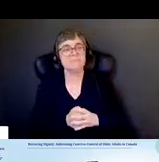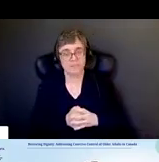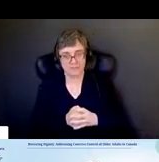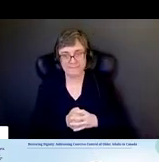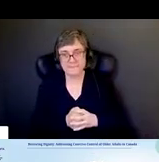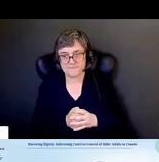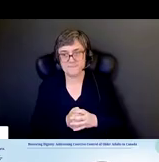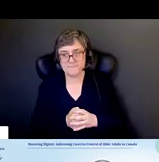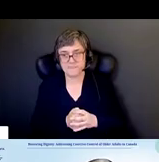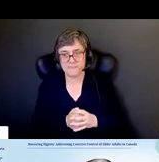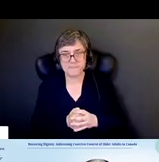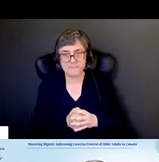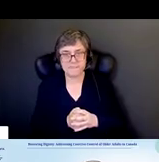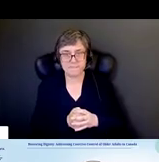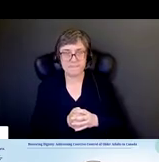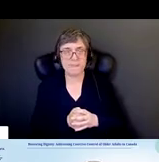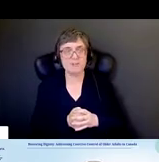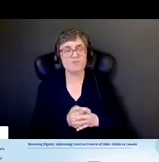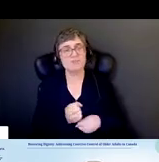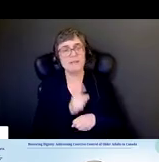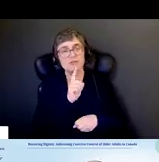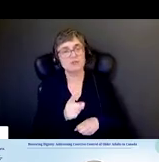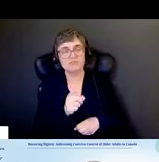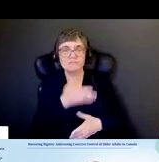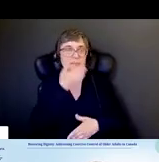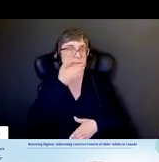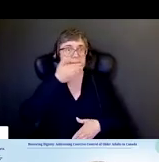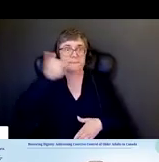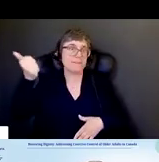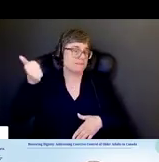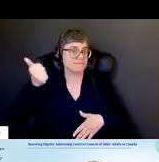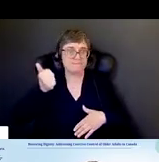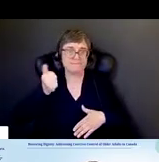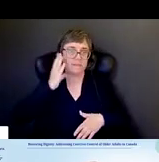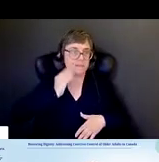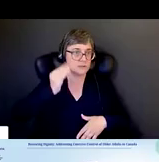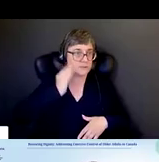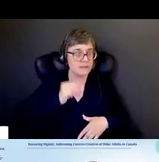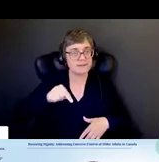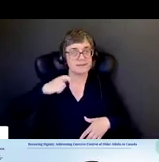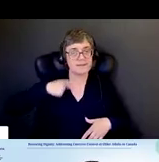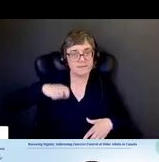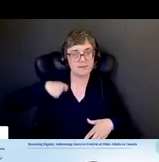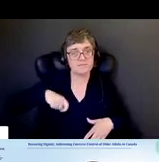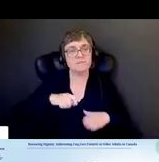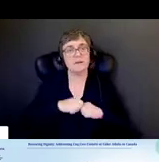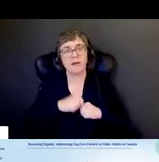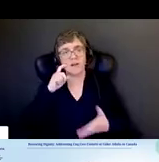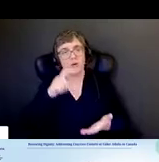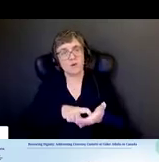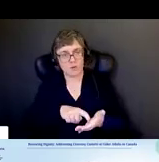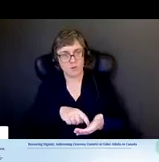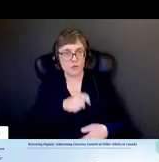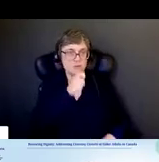help you have the most optimal experience of the webinar or the symposium, of course. So as you will notice, your microphones